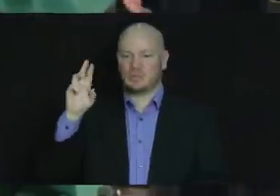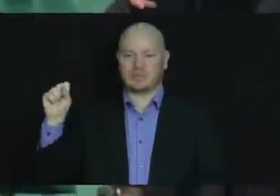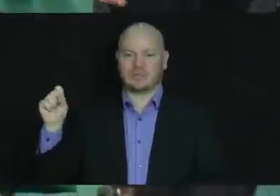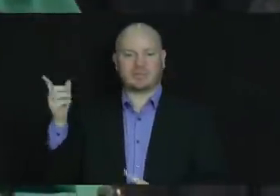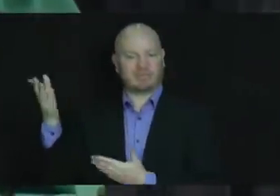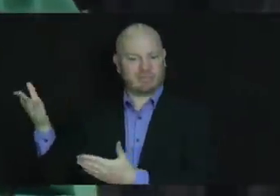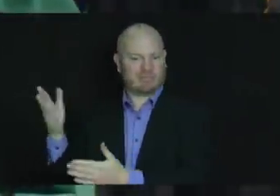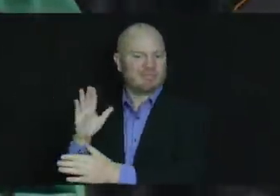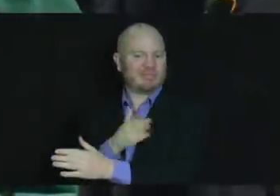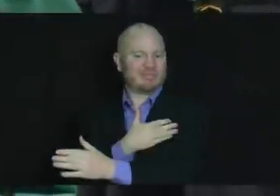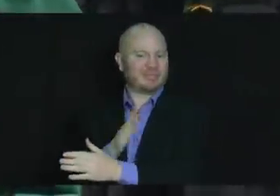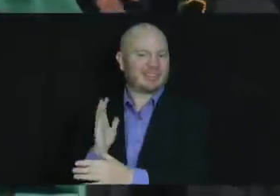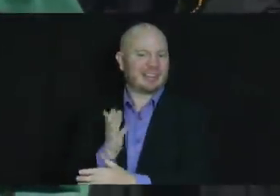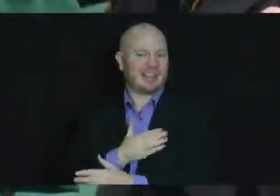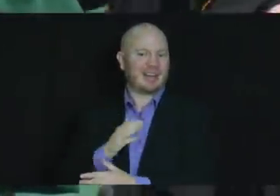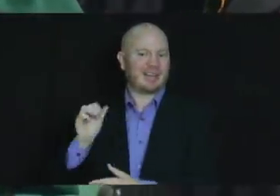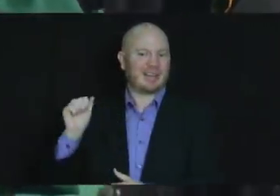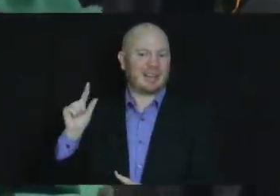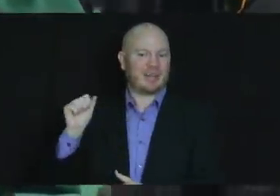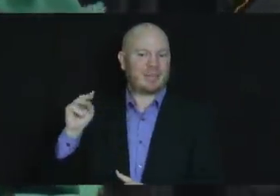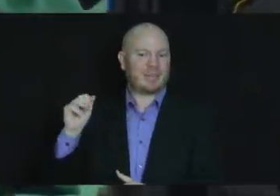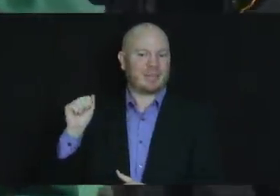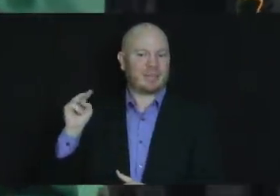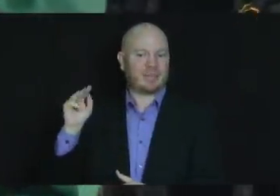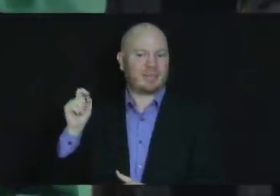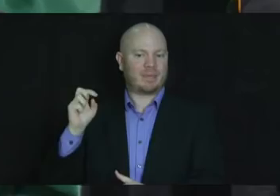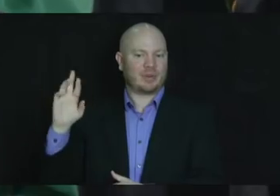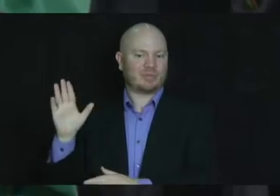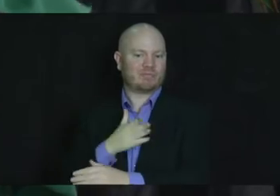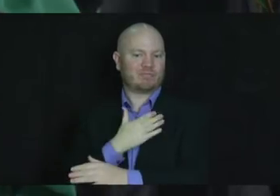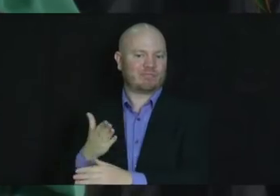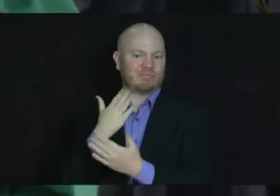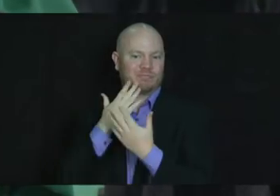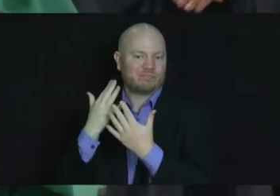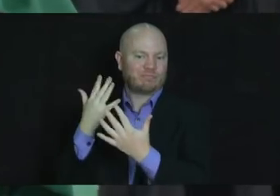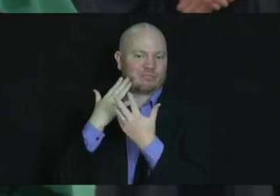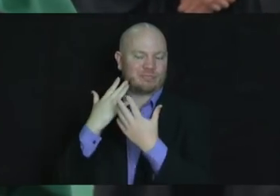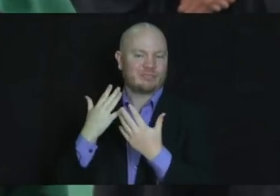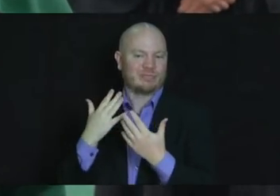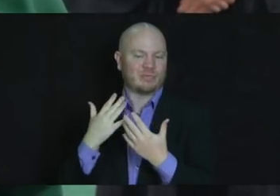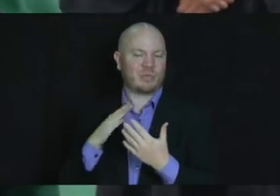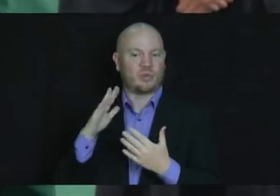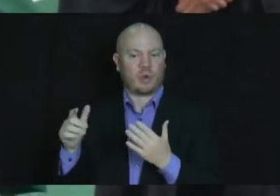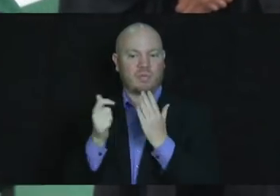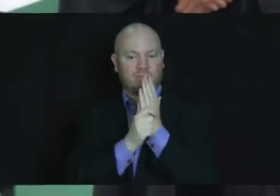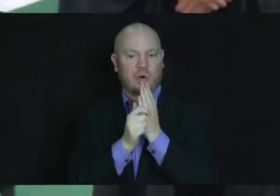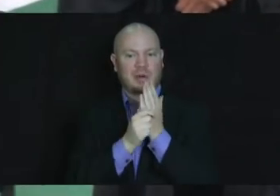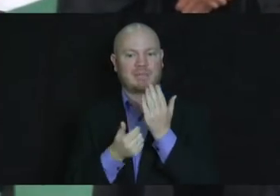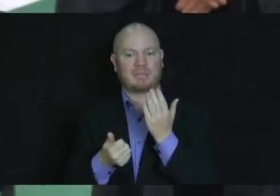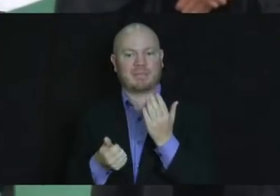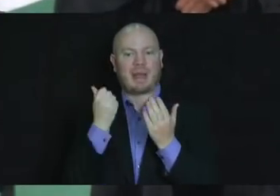mater. Graduates, you may refer to the back of your commencement program. Thank you.